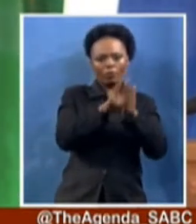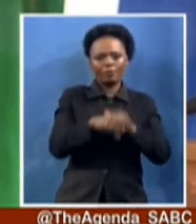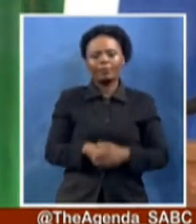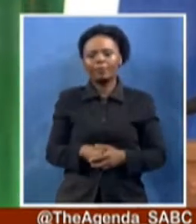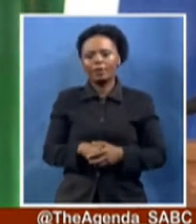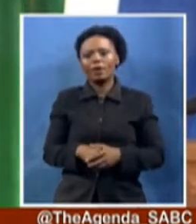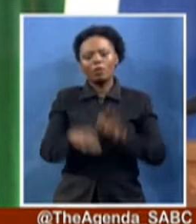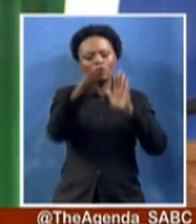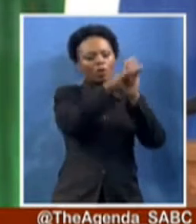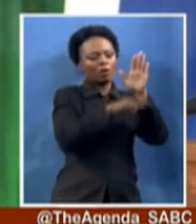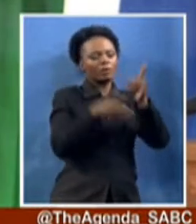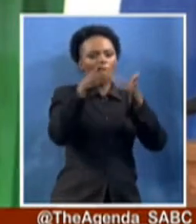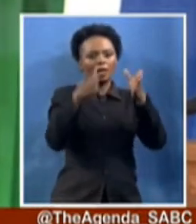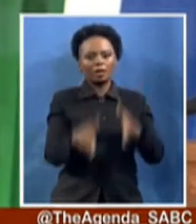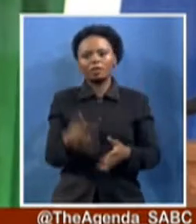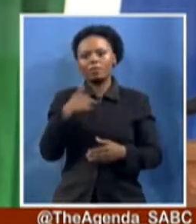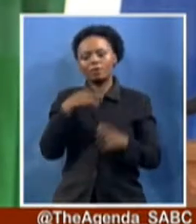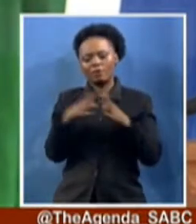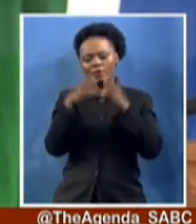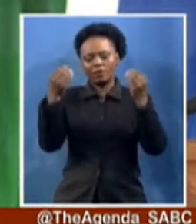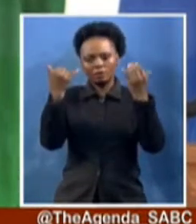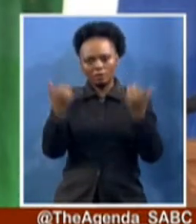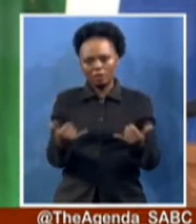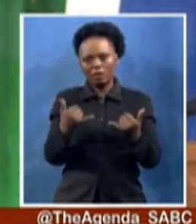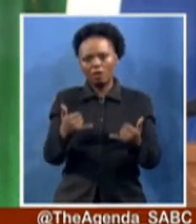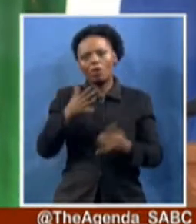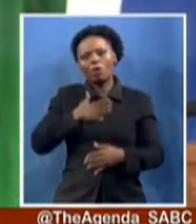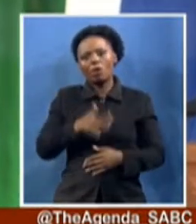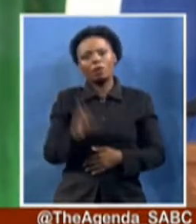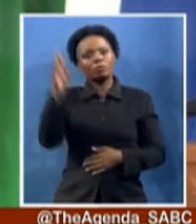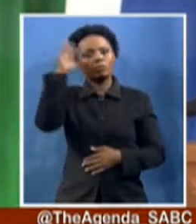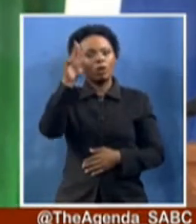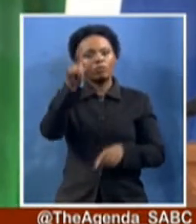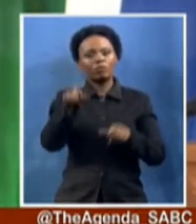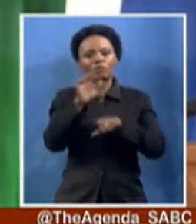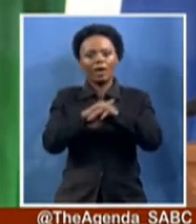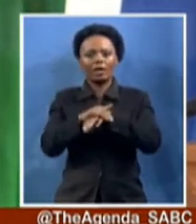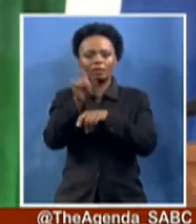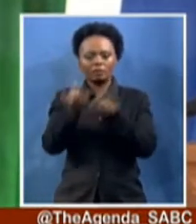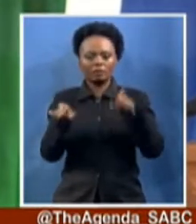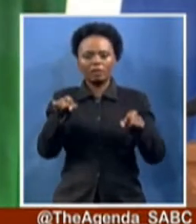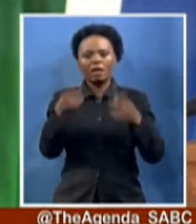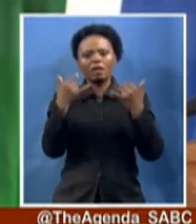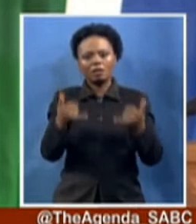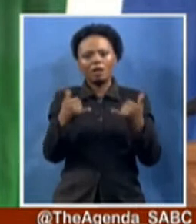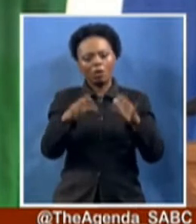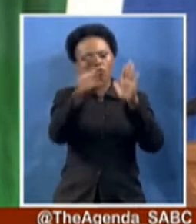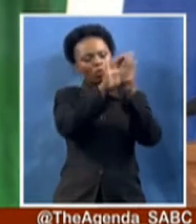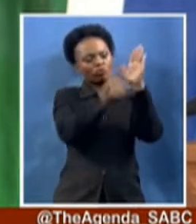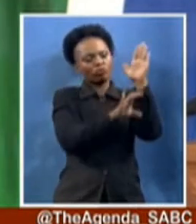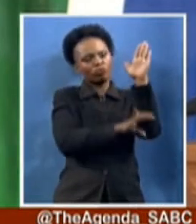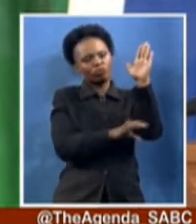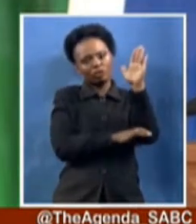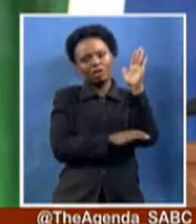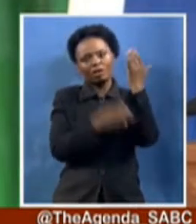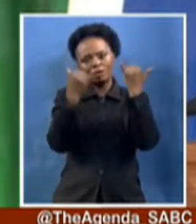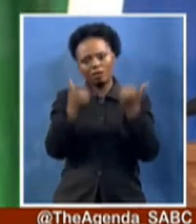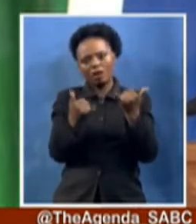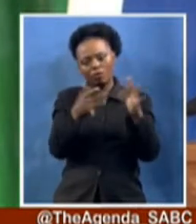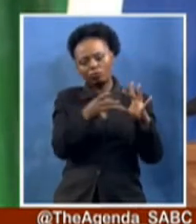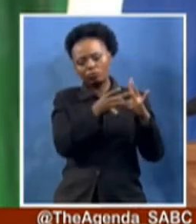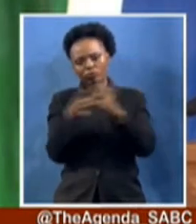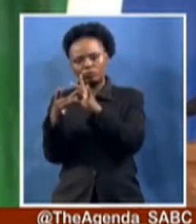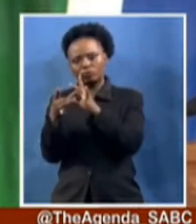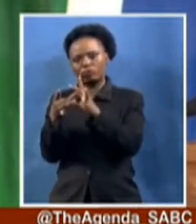want to remind our friends beyond our shores that our Constitution ethos transcends borders. We must confront